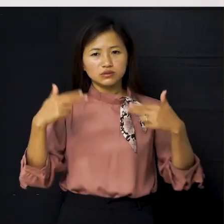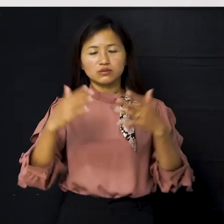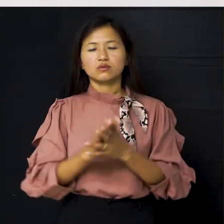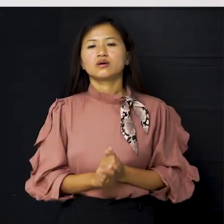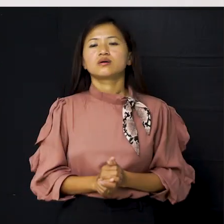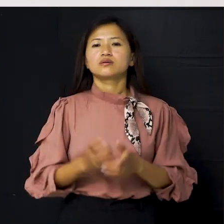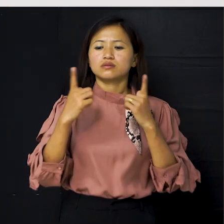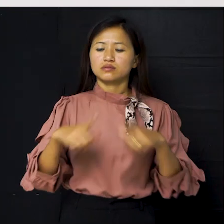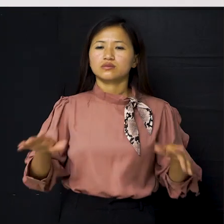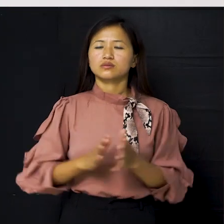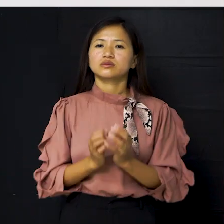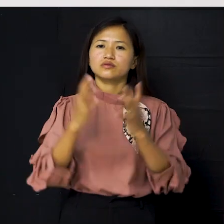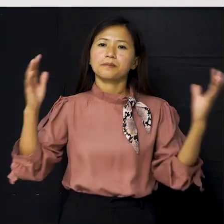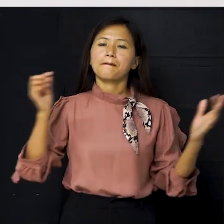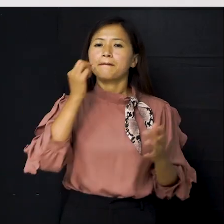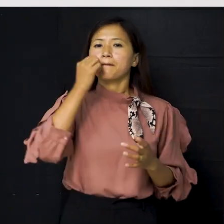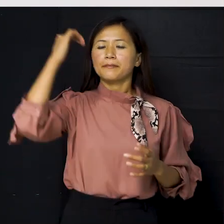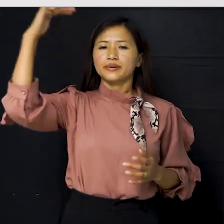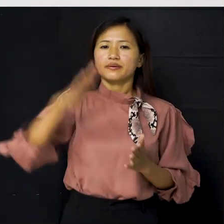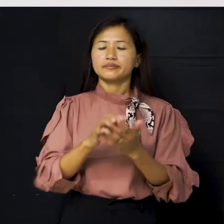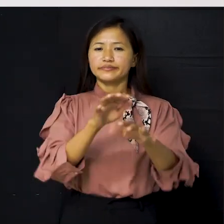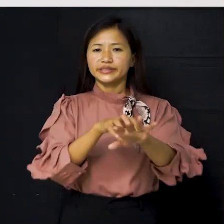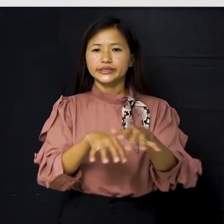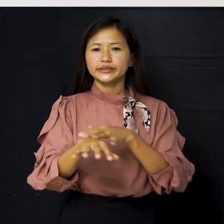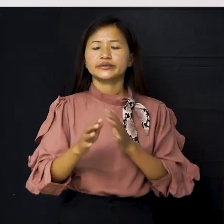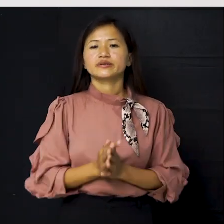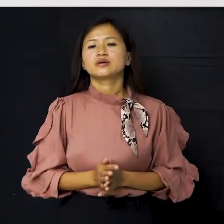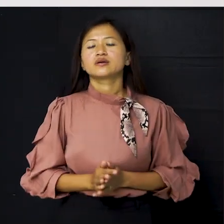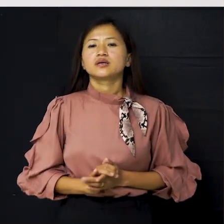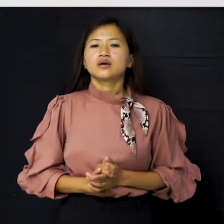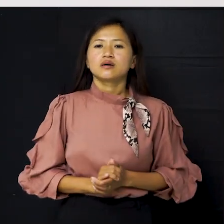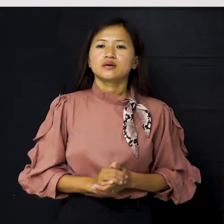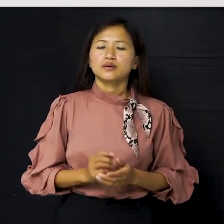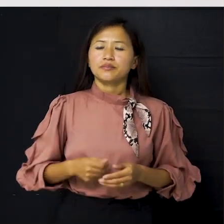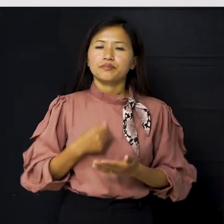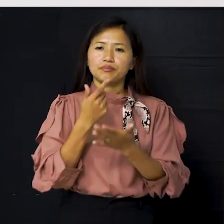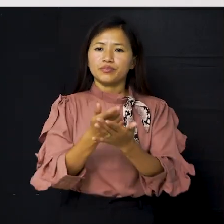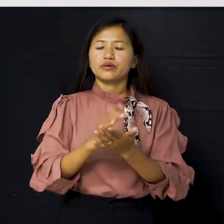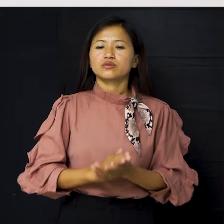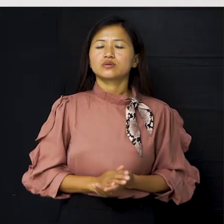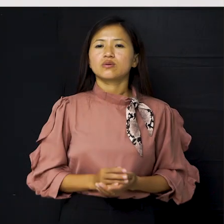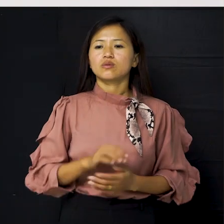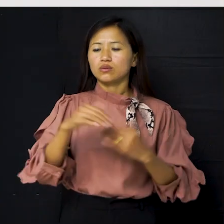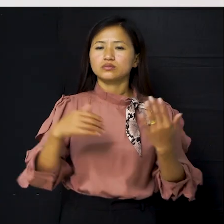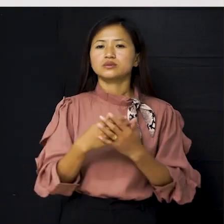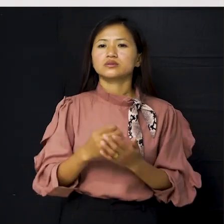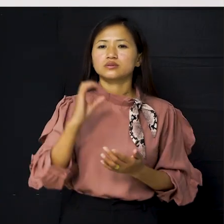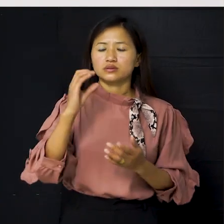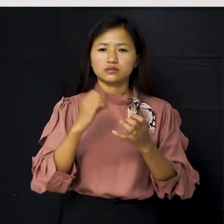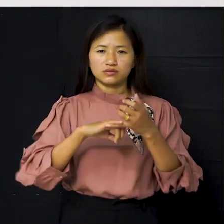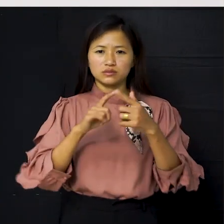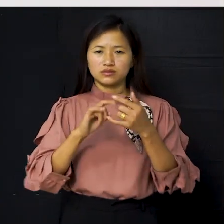lost a lot of men, he lost a lot of animals, he had to pay for all the causes of this